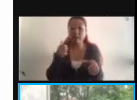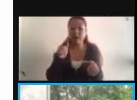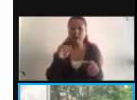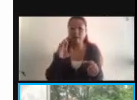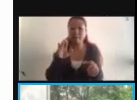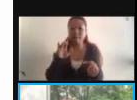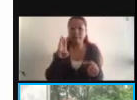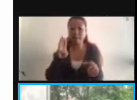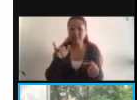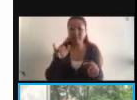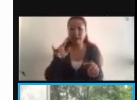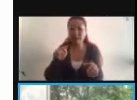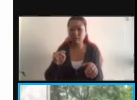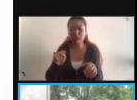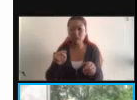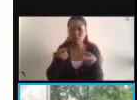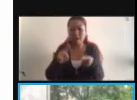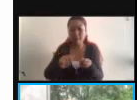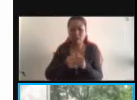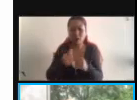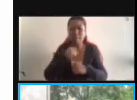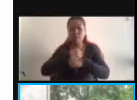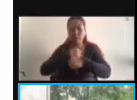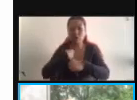all this lack of